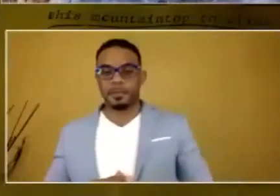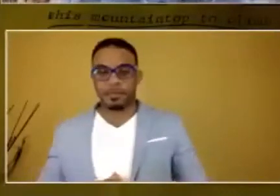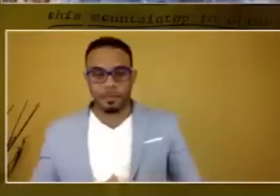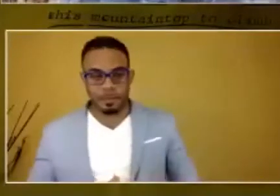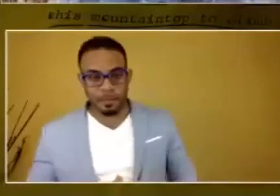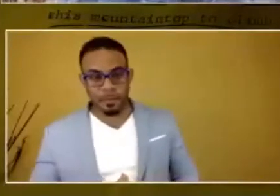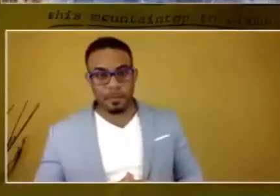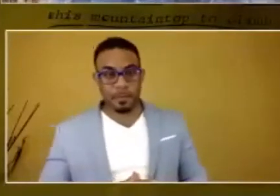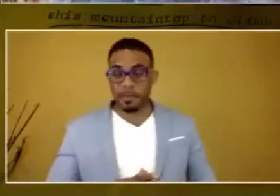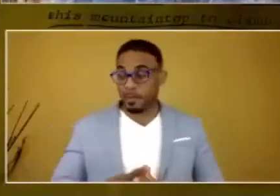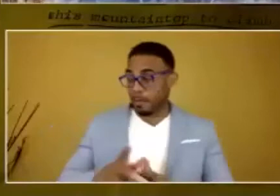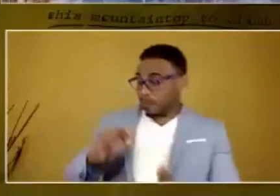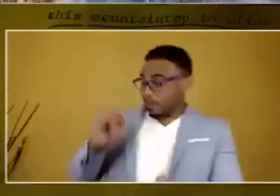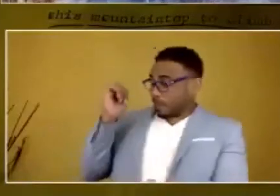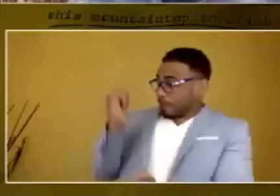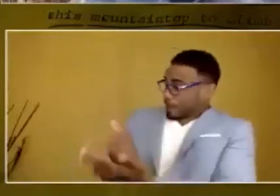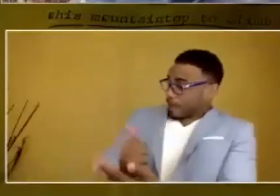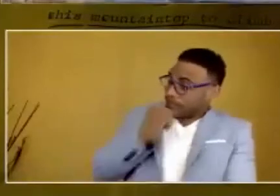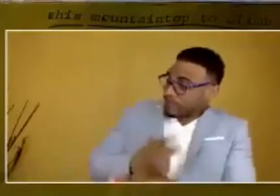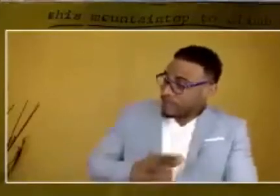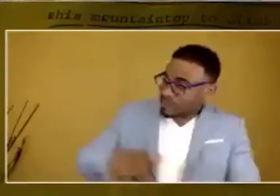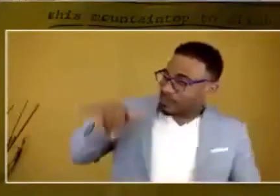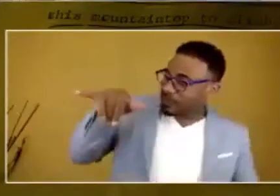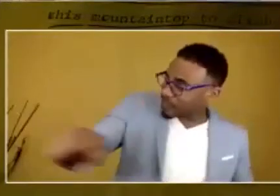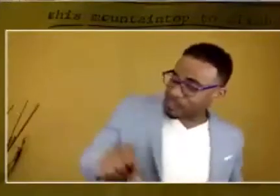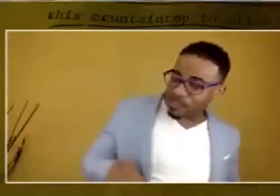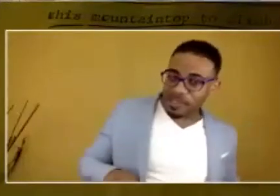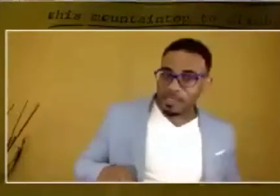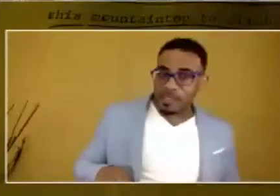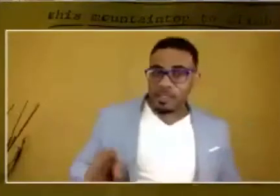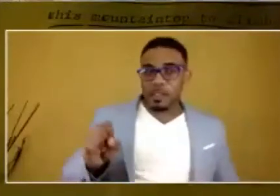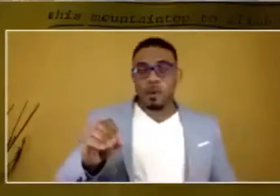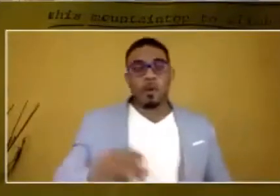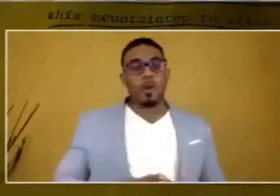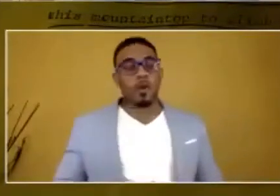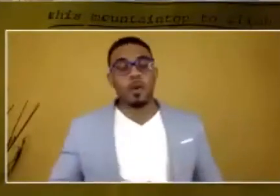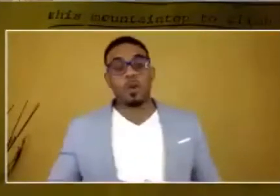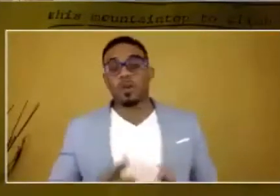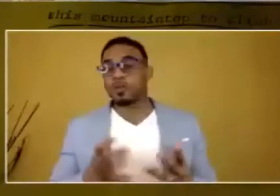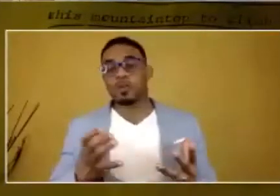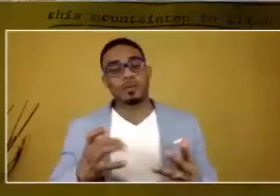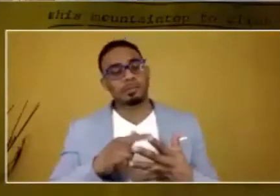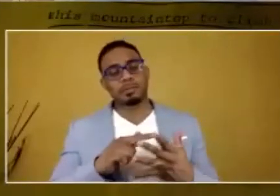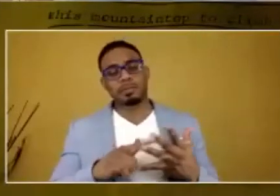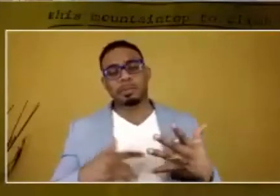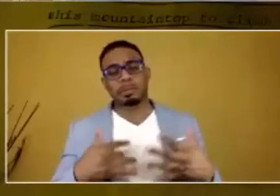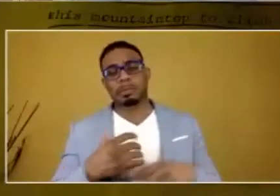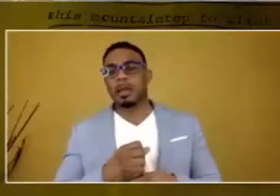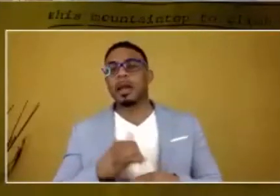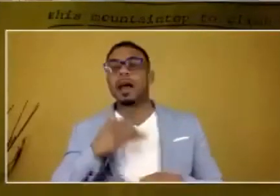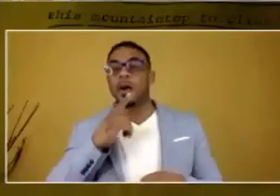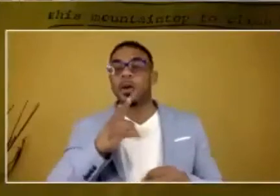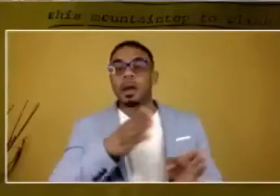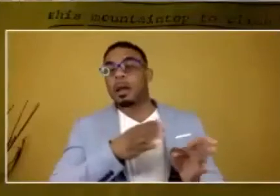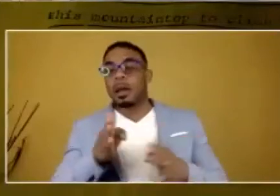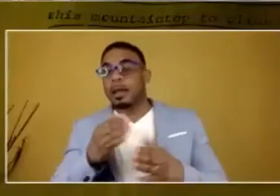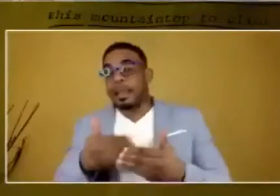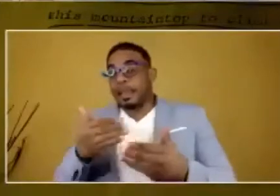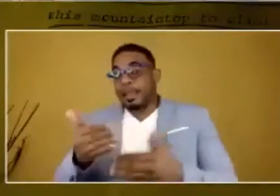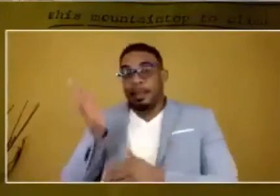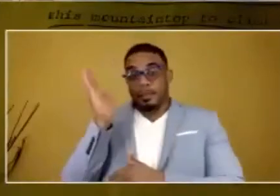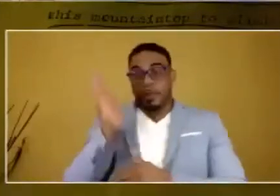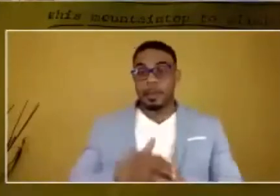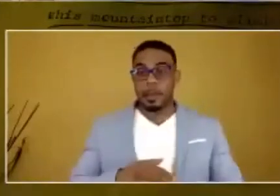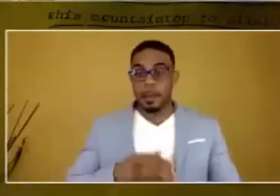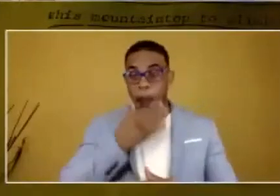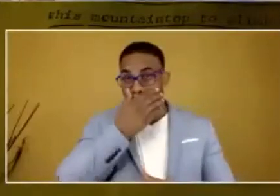Amen, sister. Yes. So much there. We're going to segue to our next speaker,